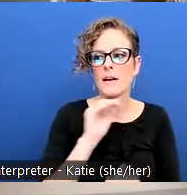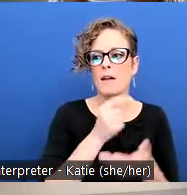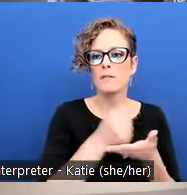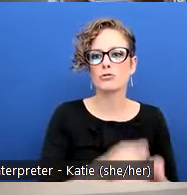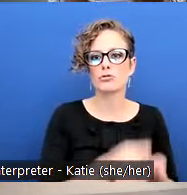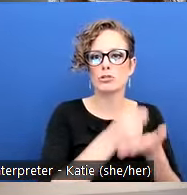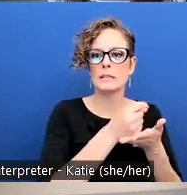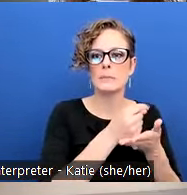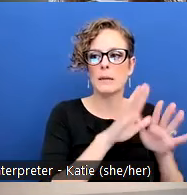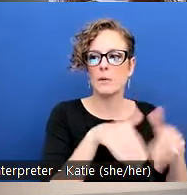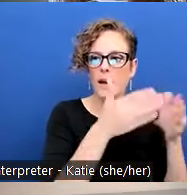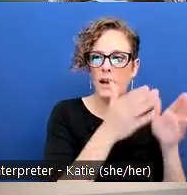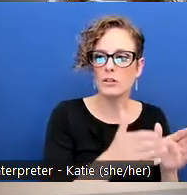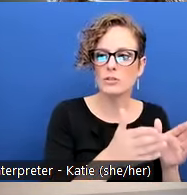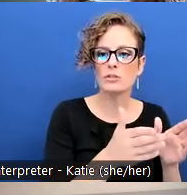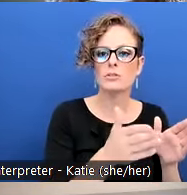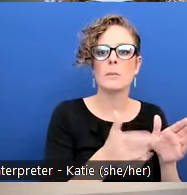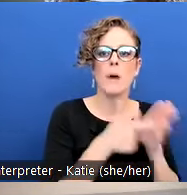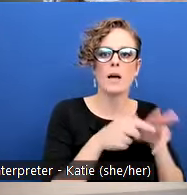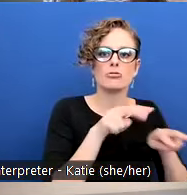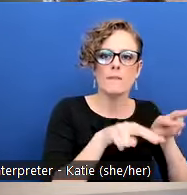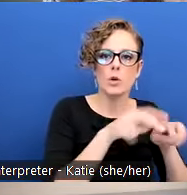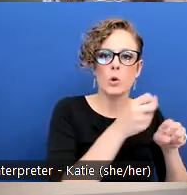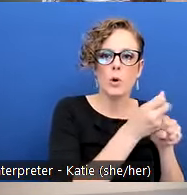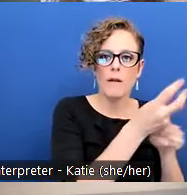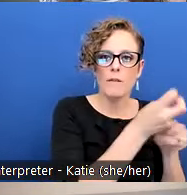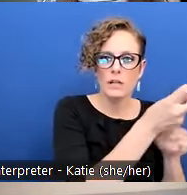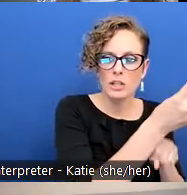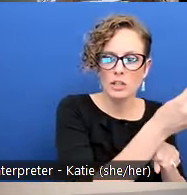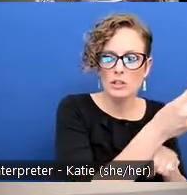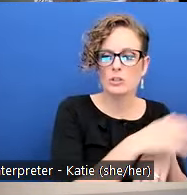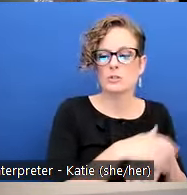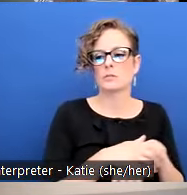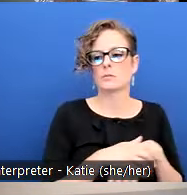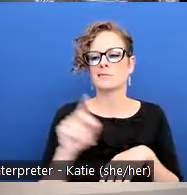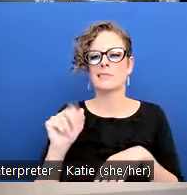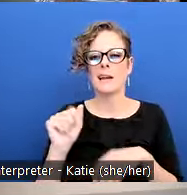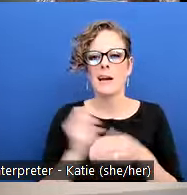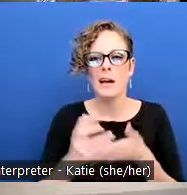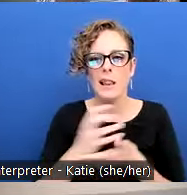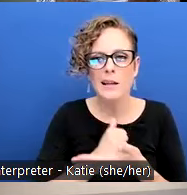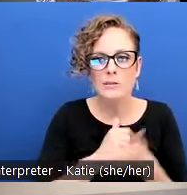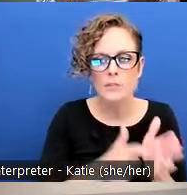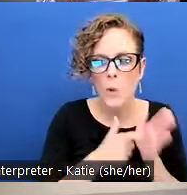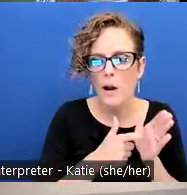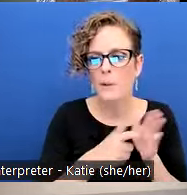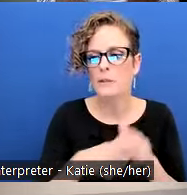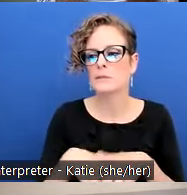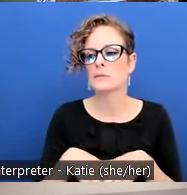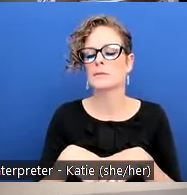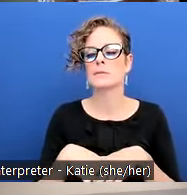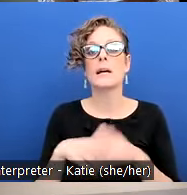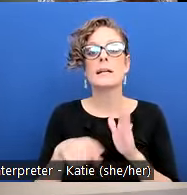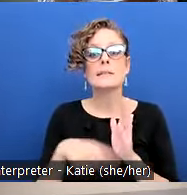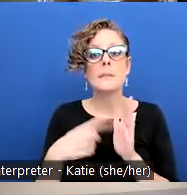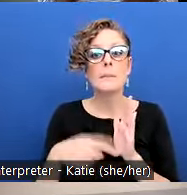logistical changes to the fingerprinting process. Sometimes with sunset processes, the legislature will pretty much